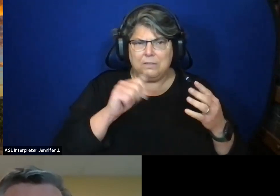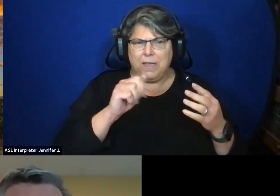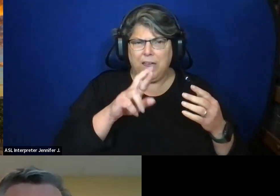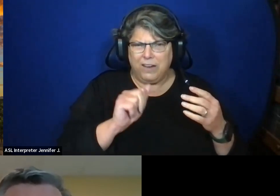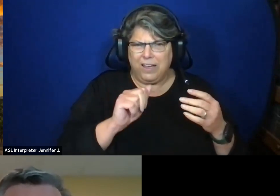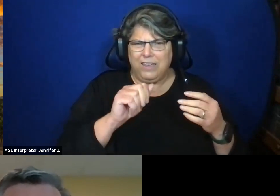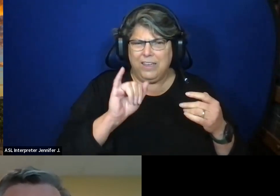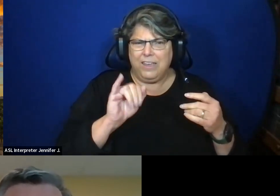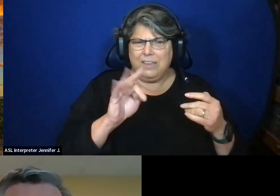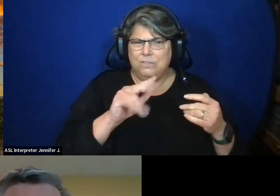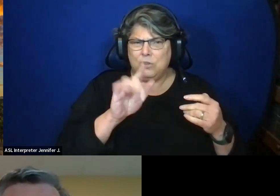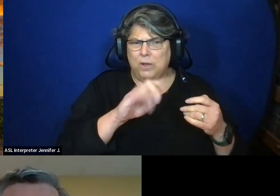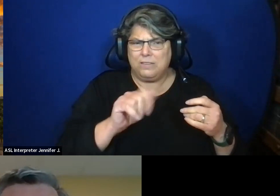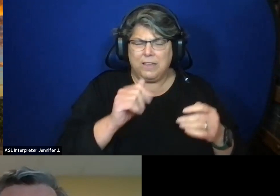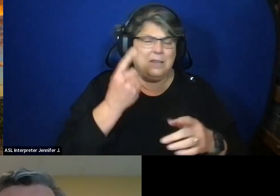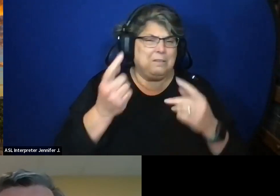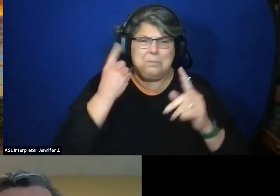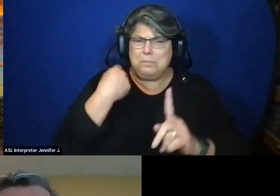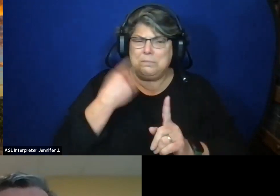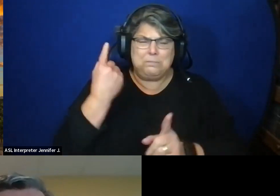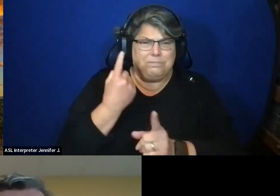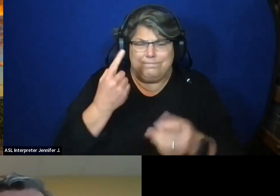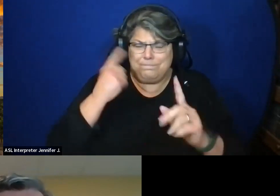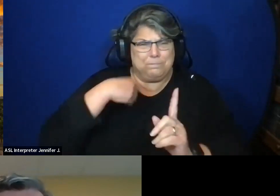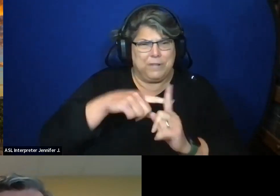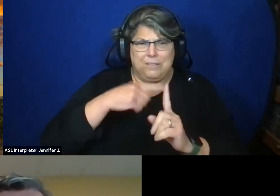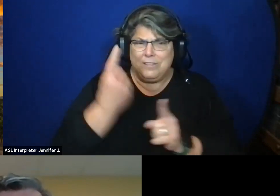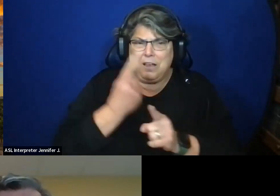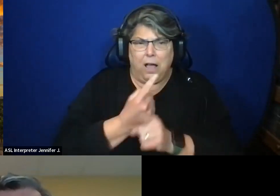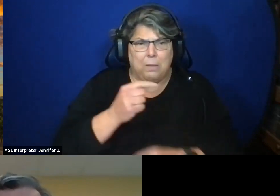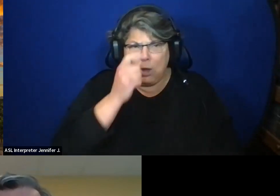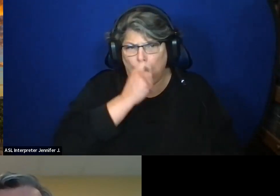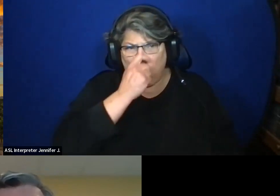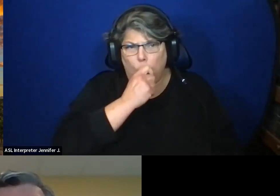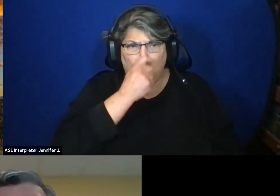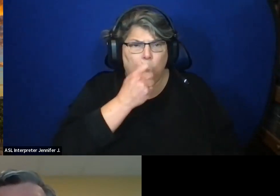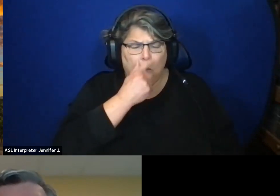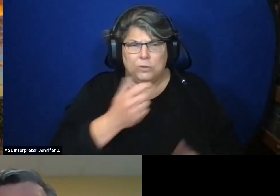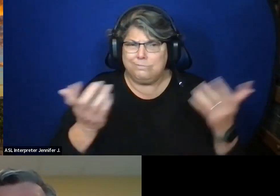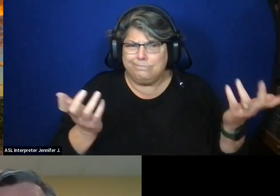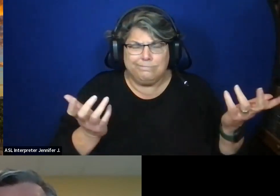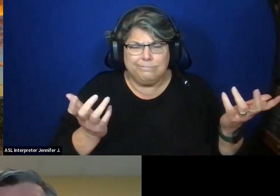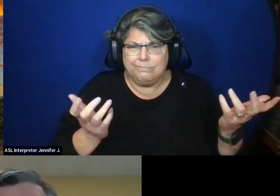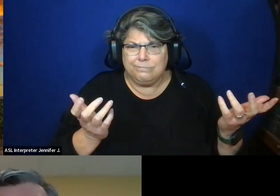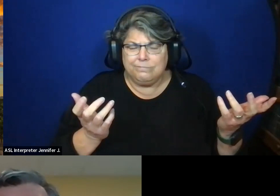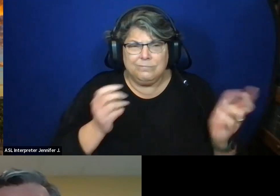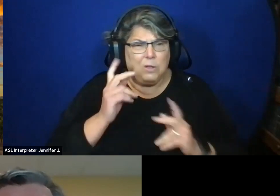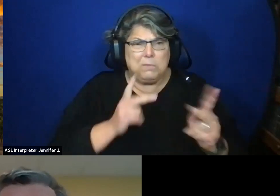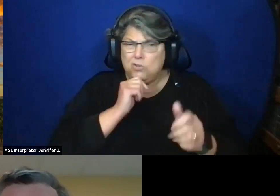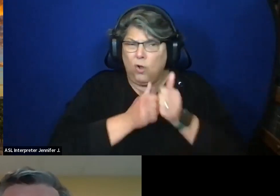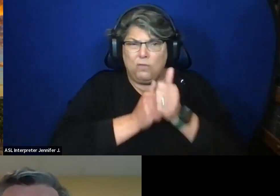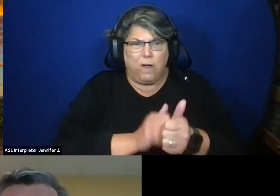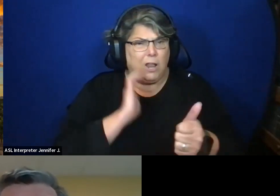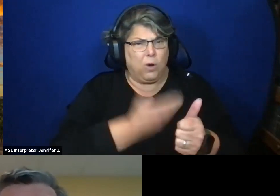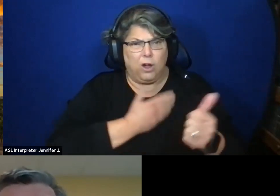just the common rhinovirus, the common cold virus that's always circulating at 30% or more. Now, when people don't follow public health measures,